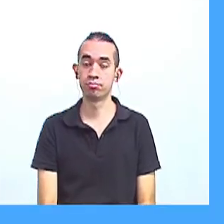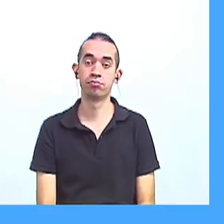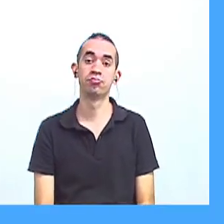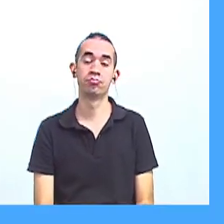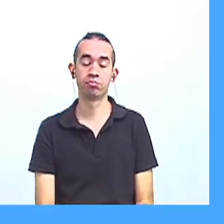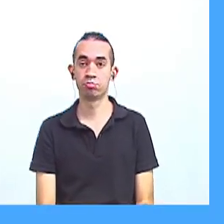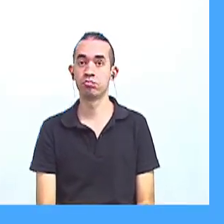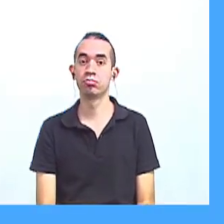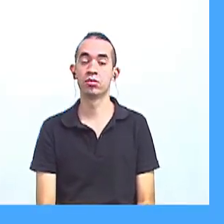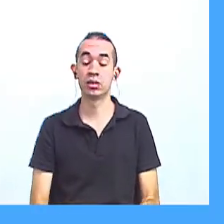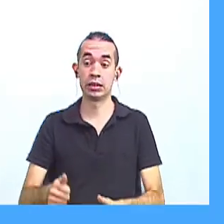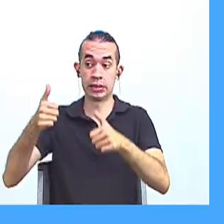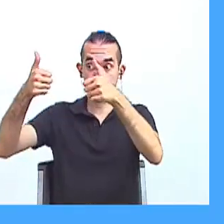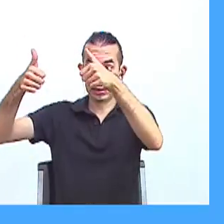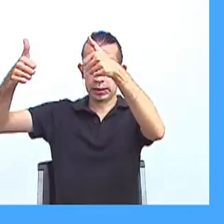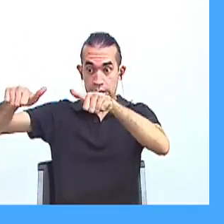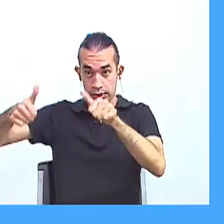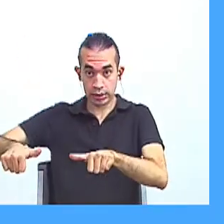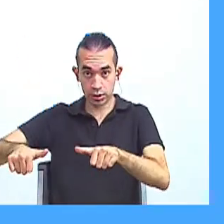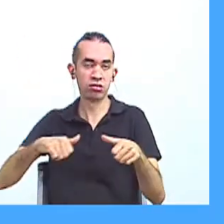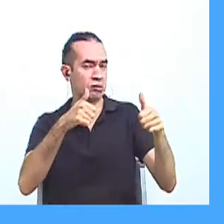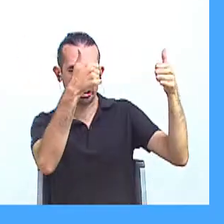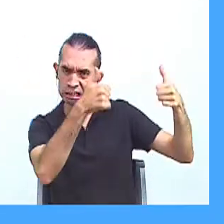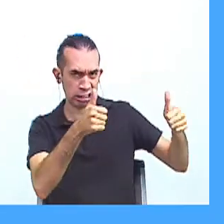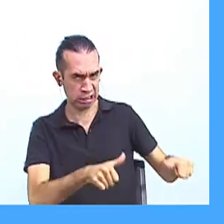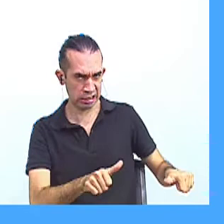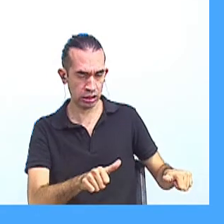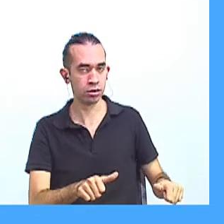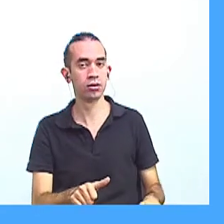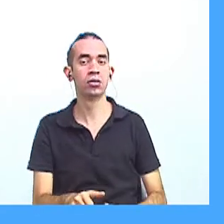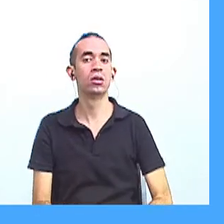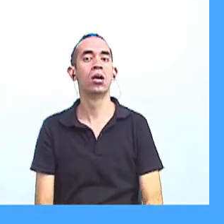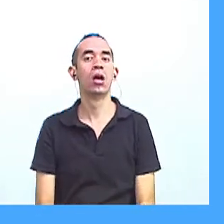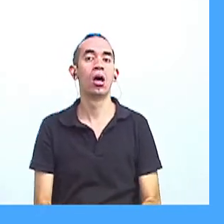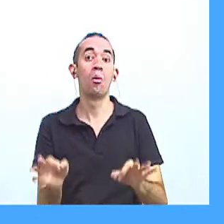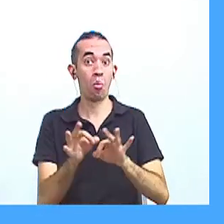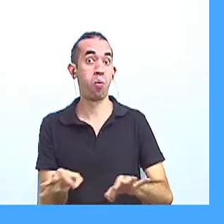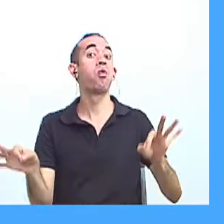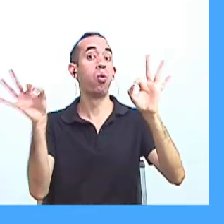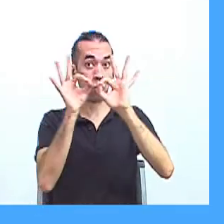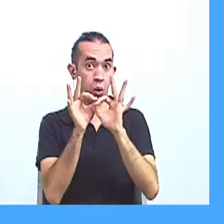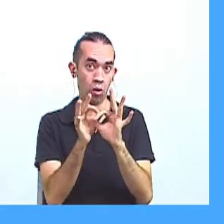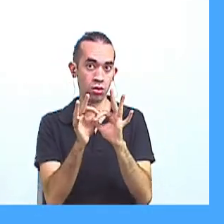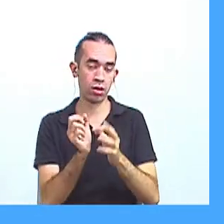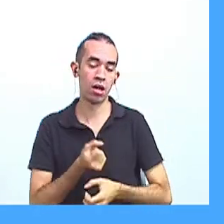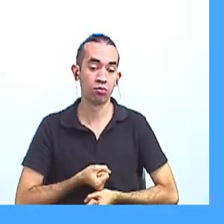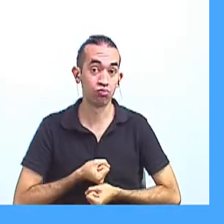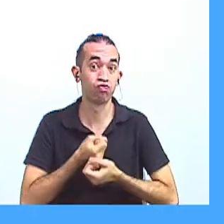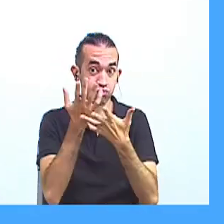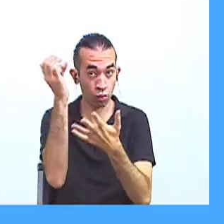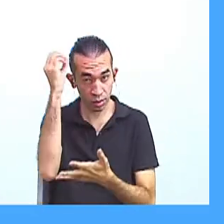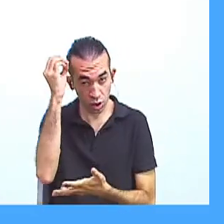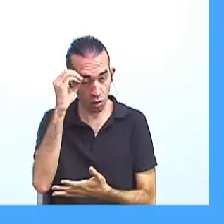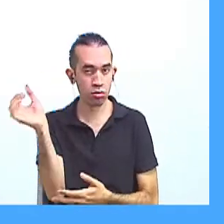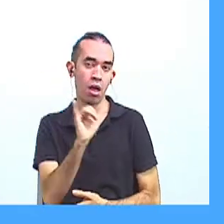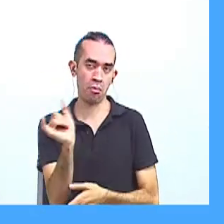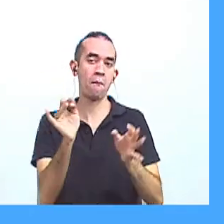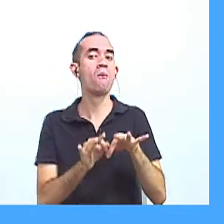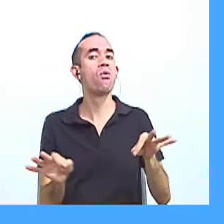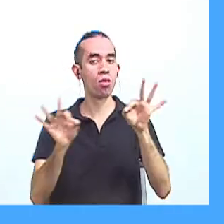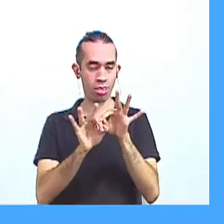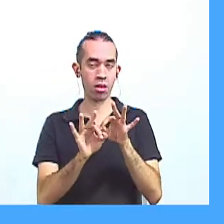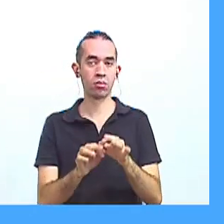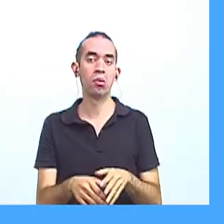Knowing how to agree and disagree with someone else's opinion is just as valuable as being able to express your own opinion. You can